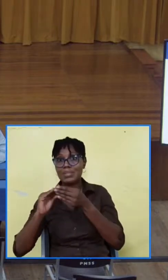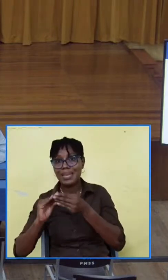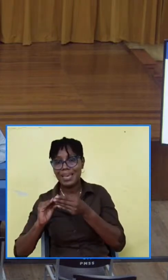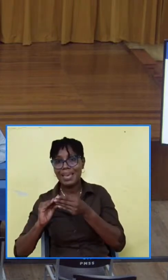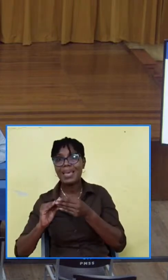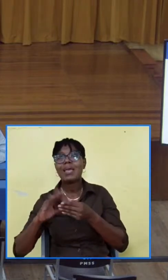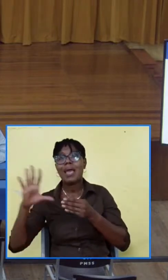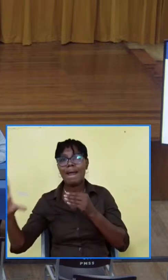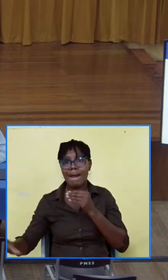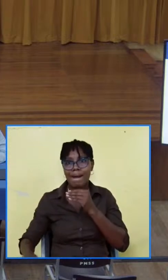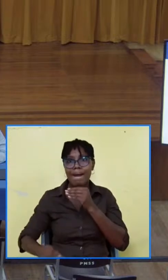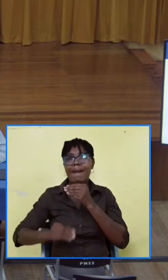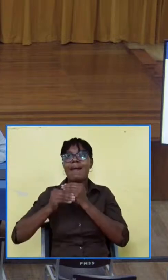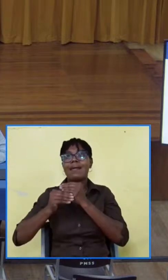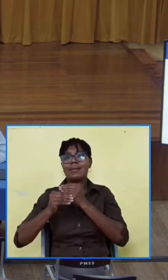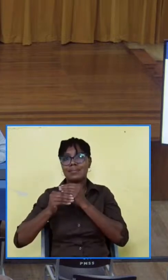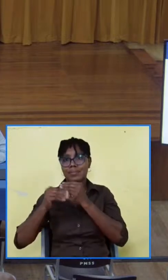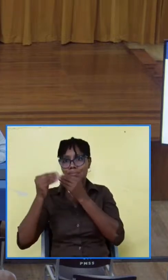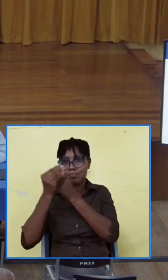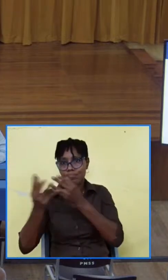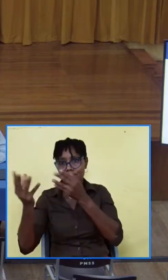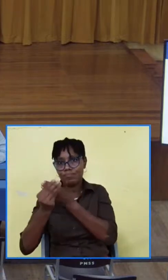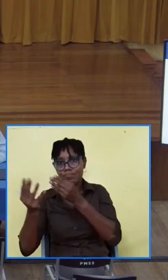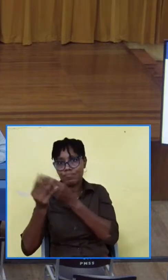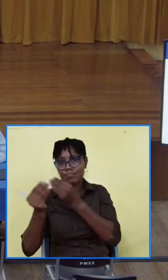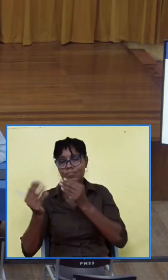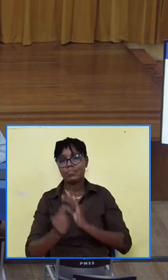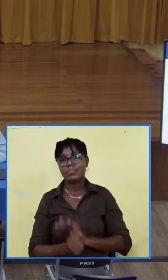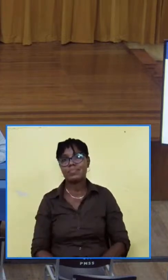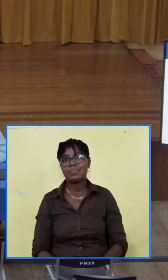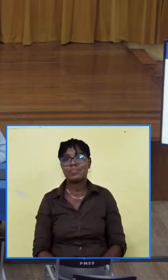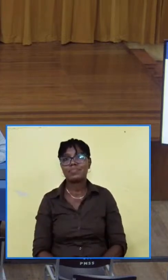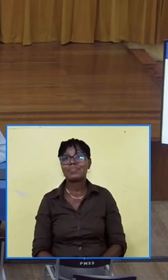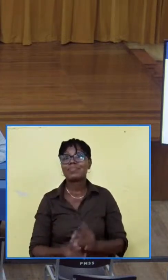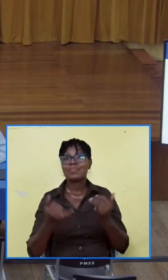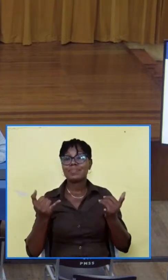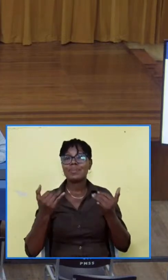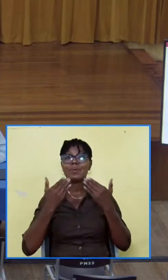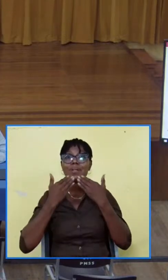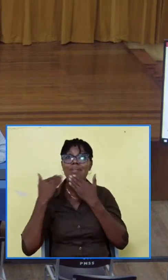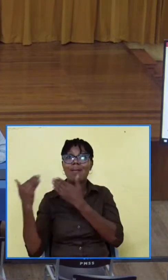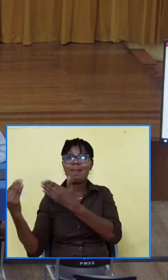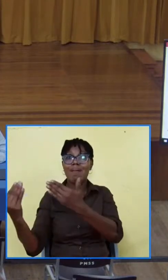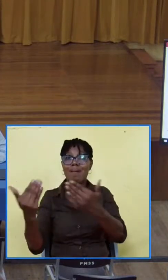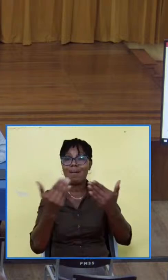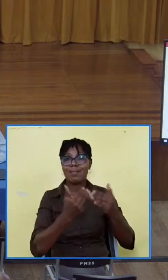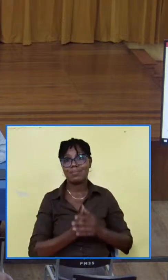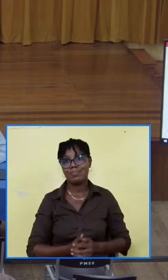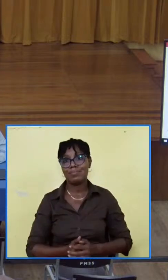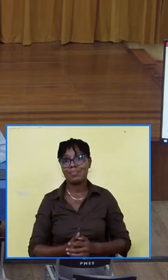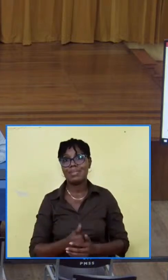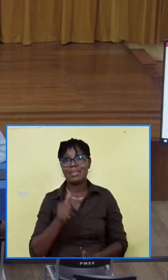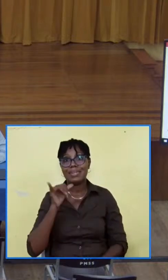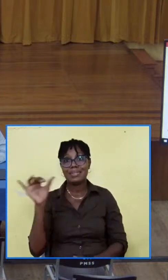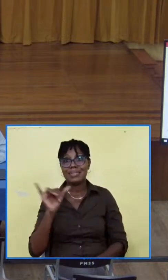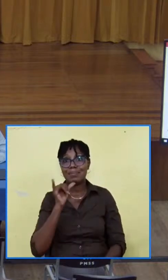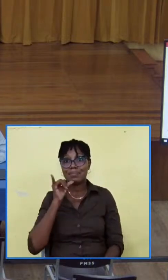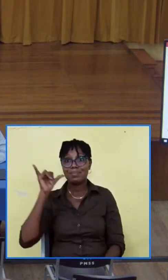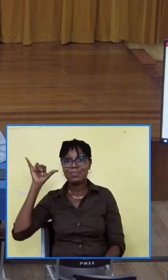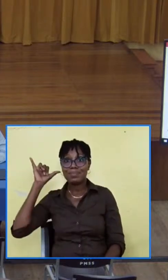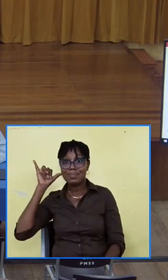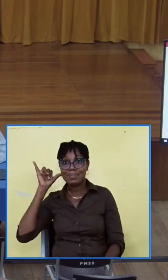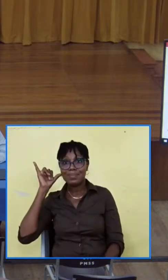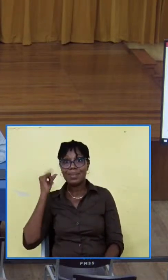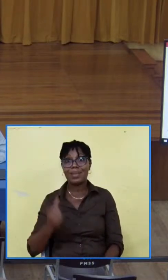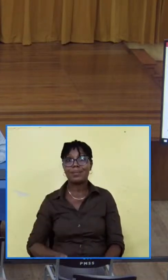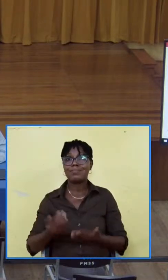So in closing, I want to thank everyone for coming up. I think that, like the last town hall yesterday, you gave us quite a lot of information and a lot